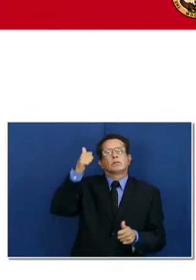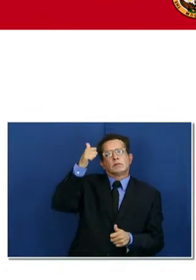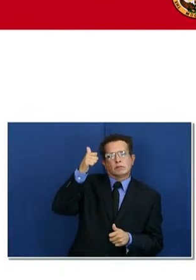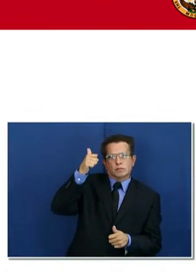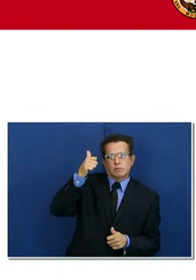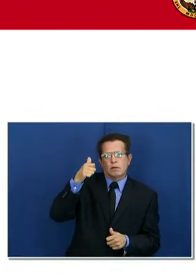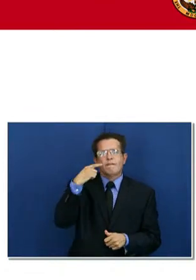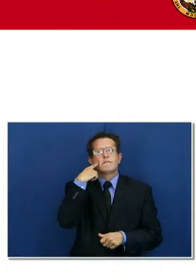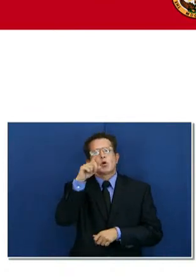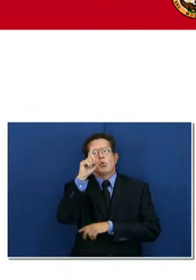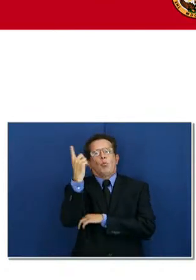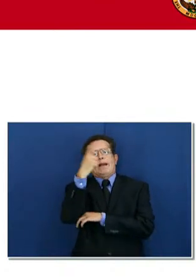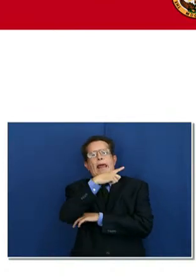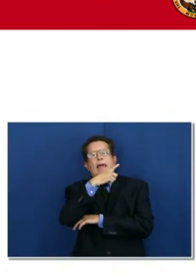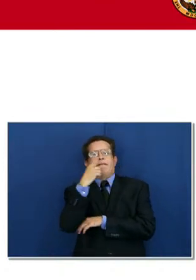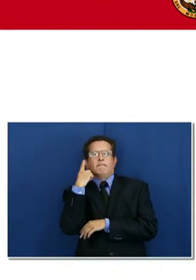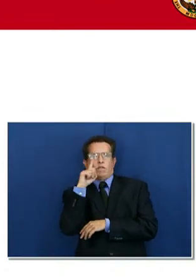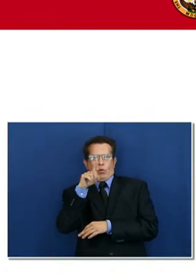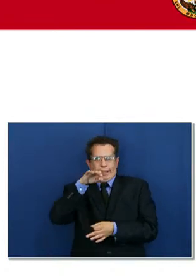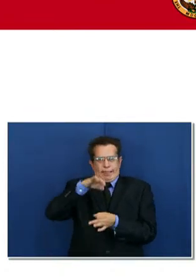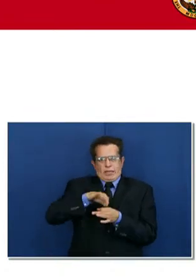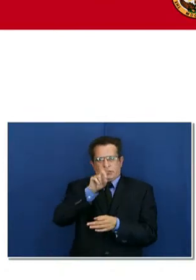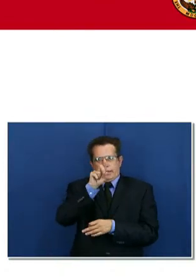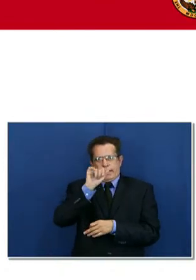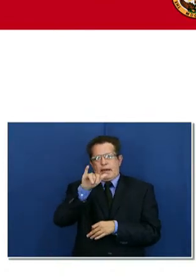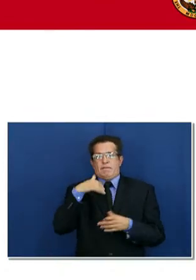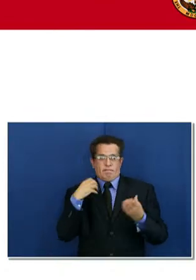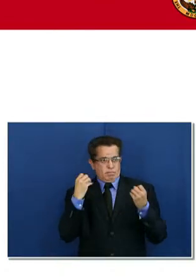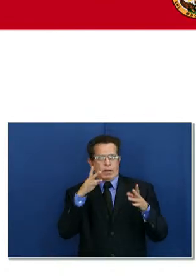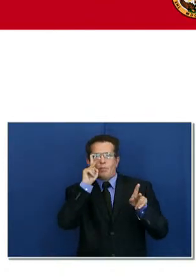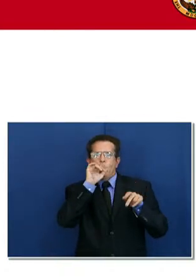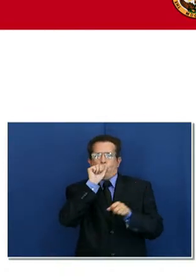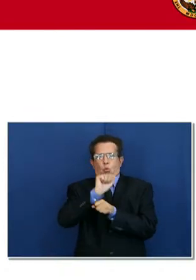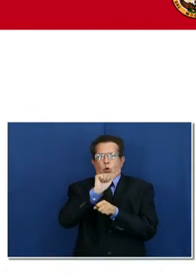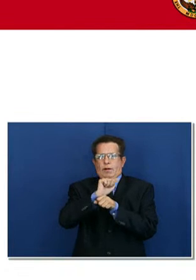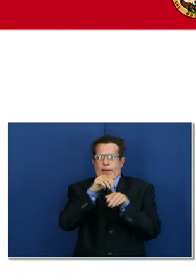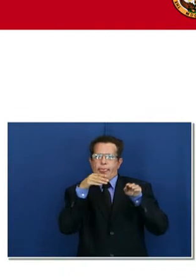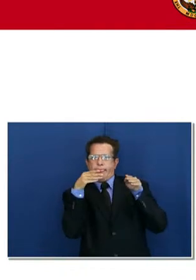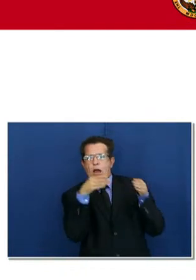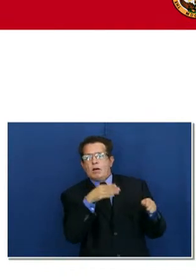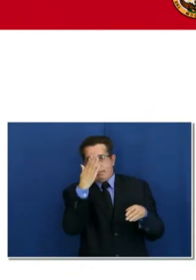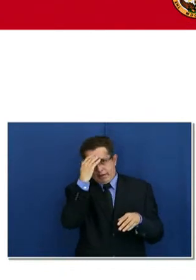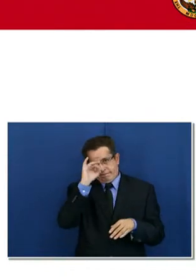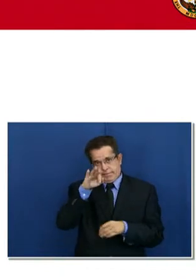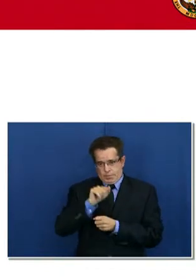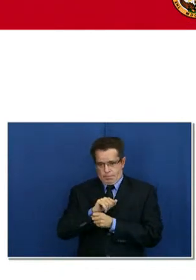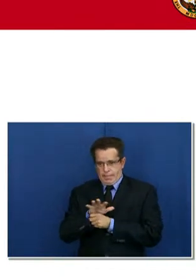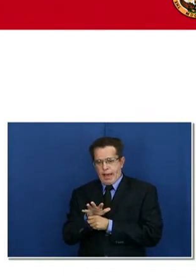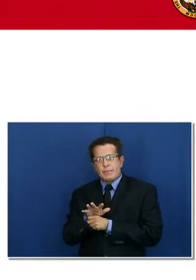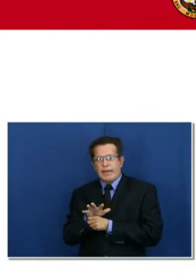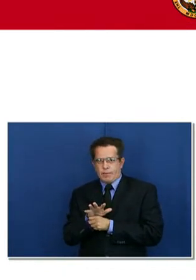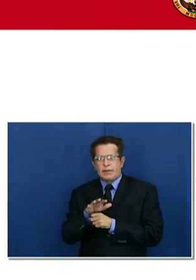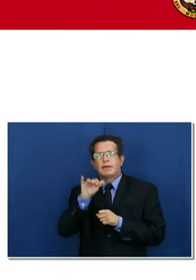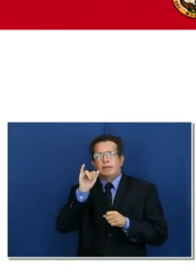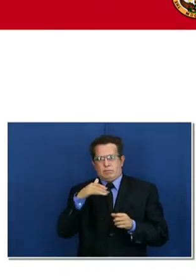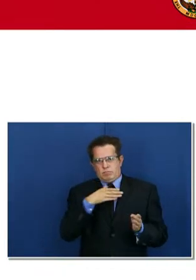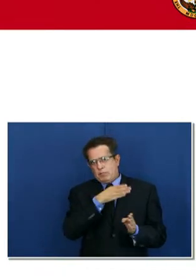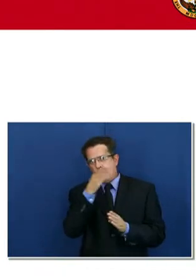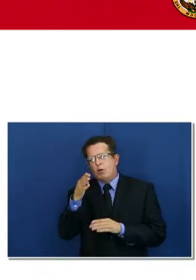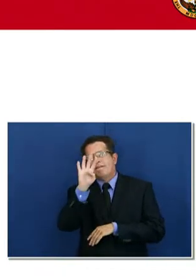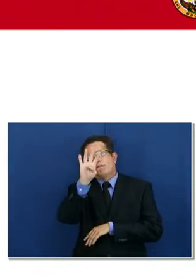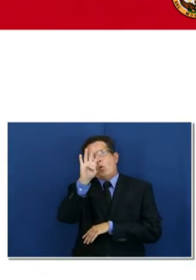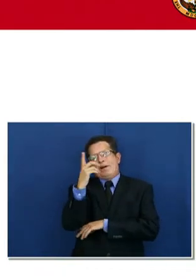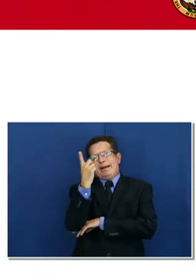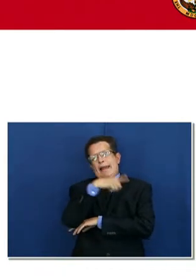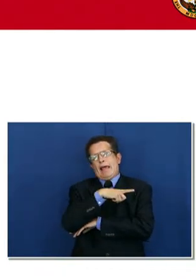for one day, and that's Election Day. But because of the pandemic, now it's going to be over a 4-day period